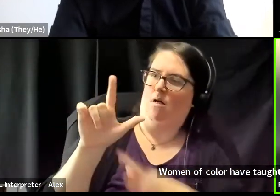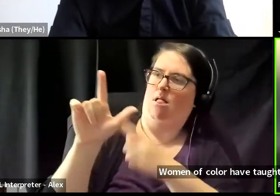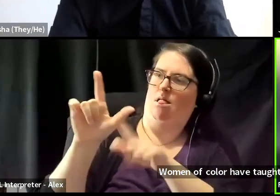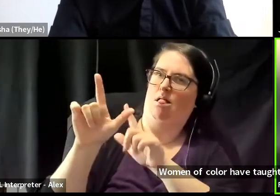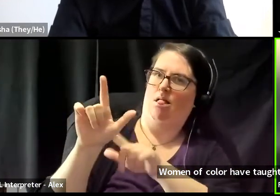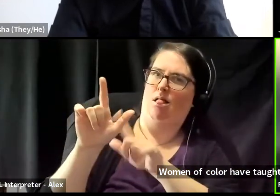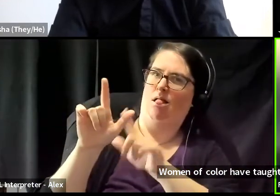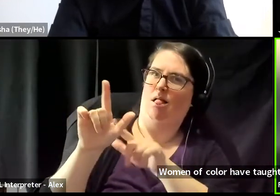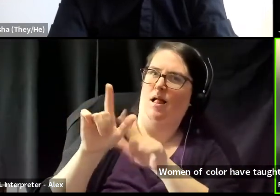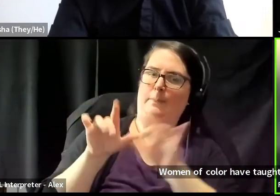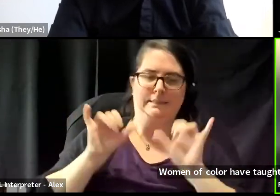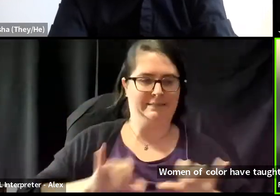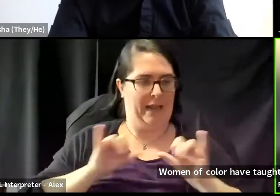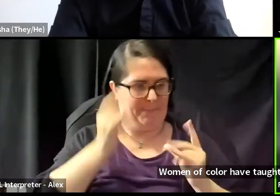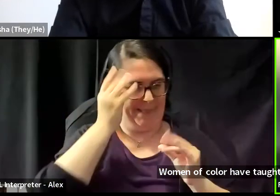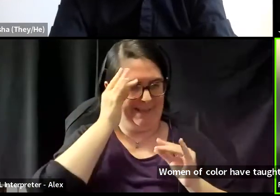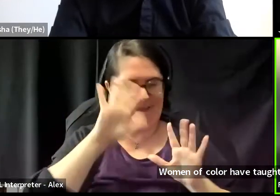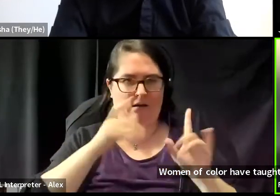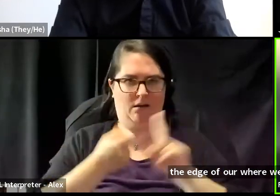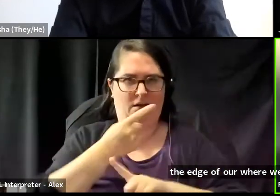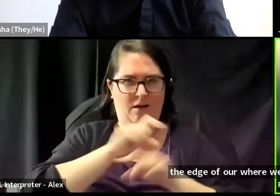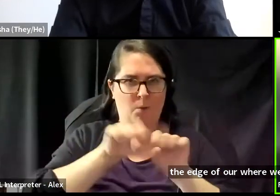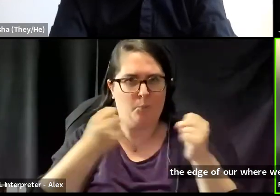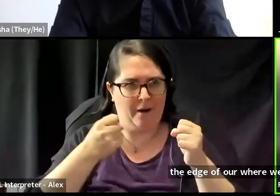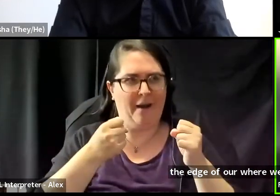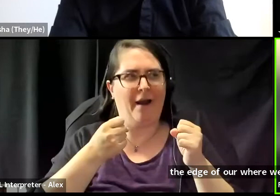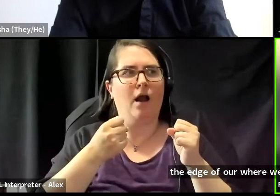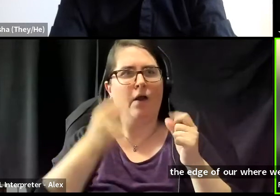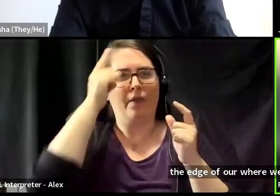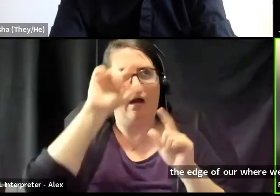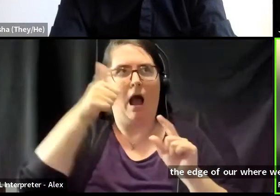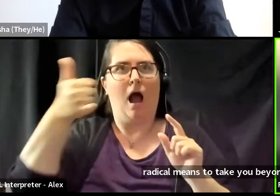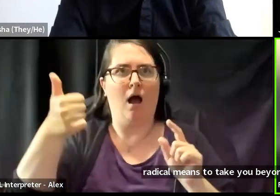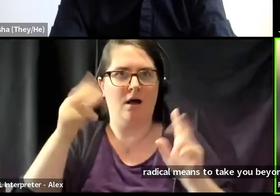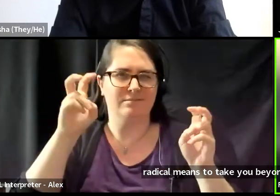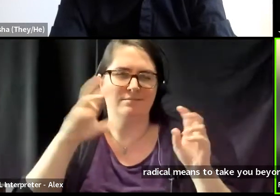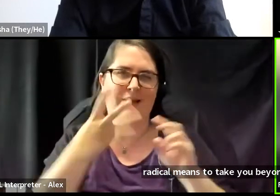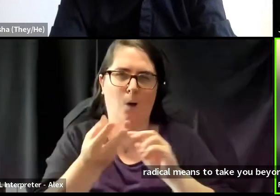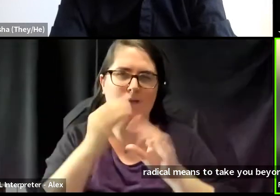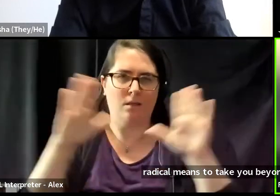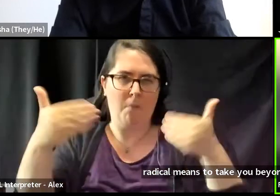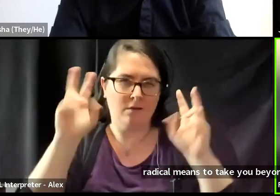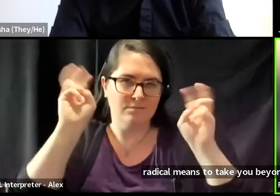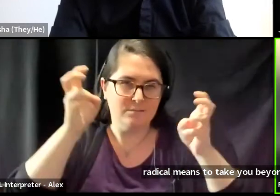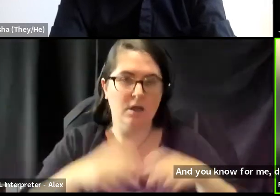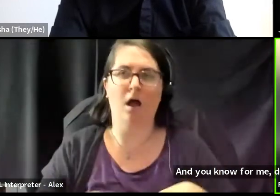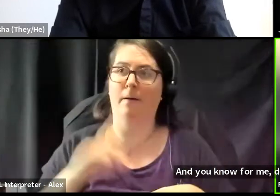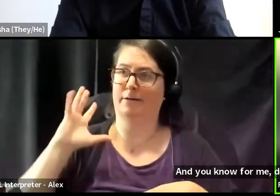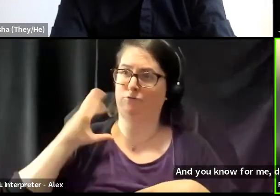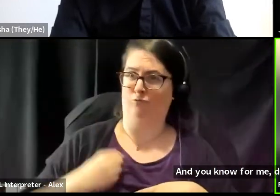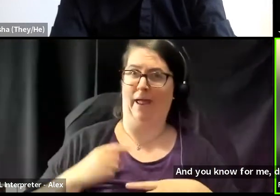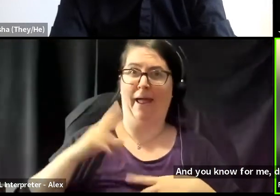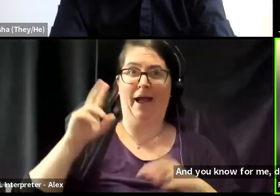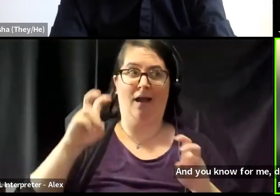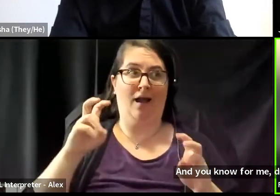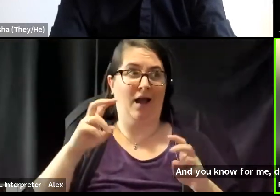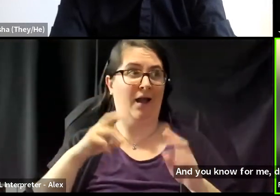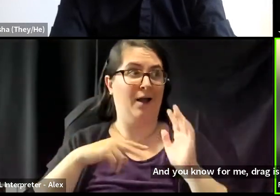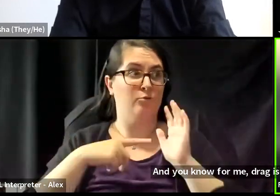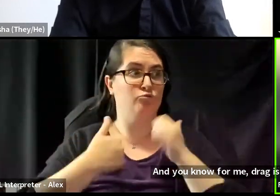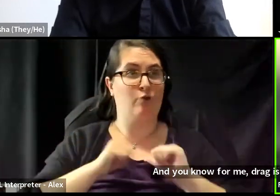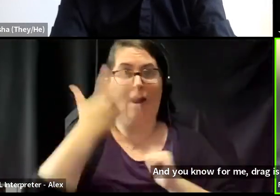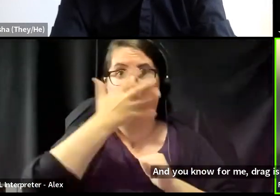the edge of thought, right? And, you know, for me, drag is not about trying to imitate womanhood or look like a woman, but